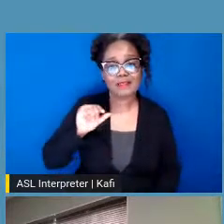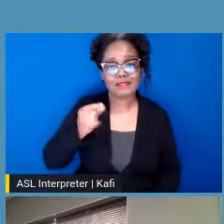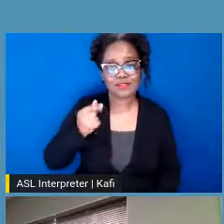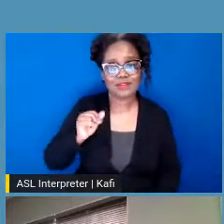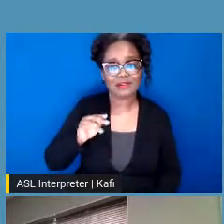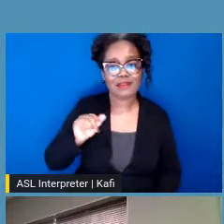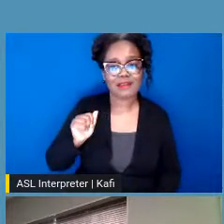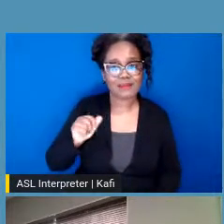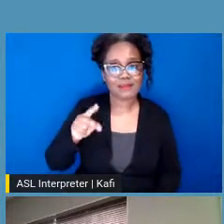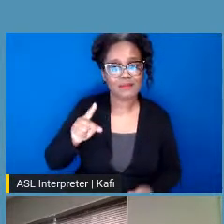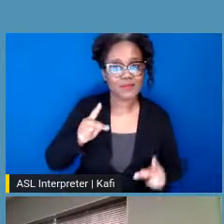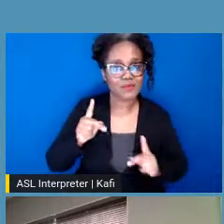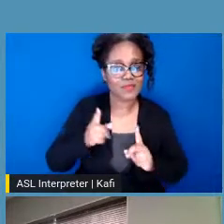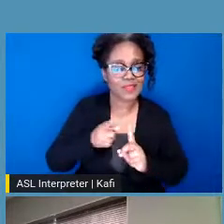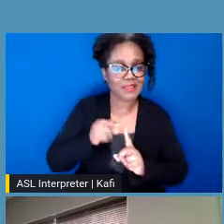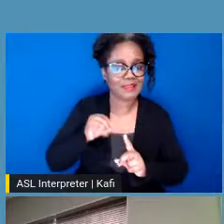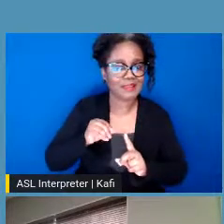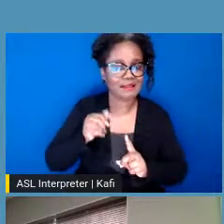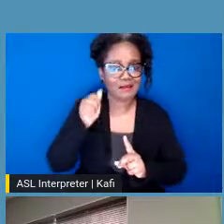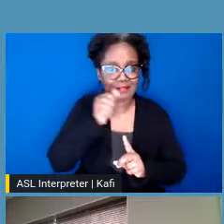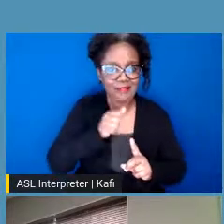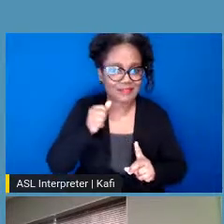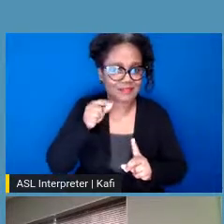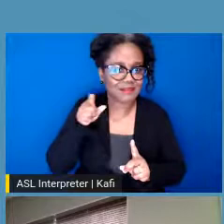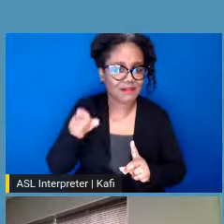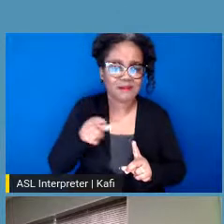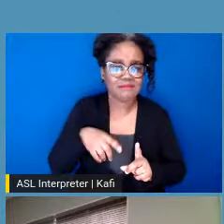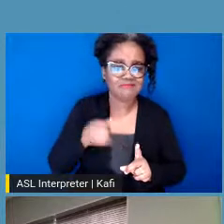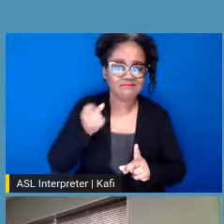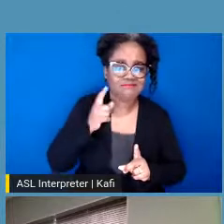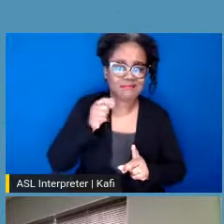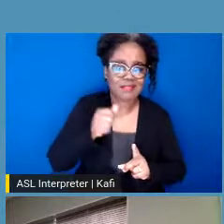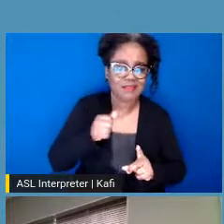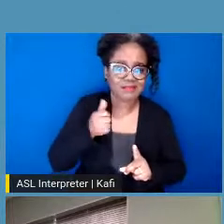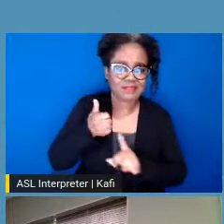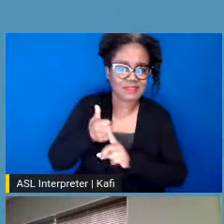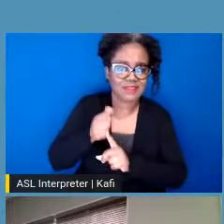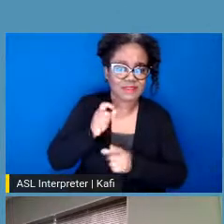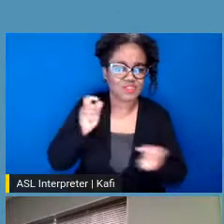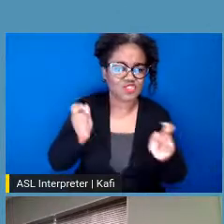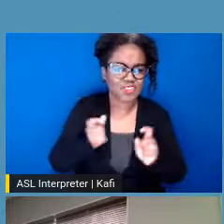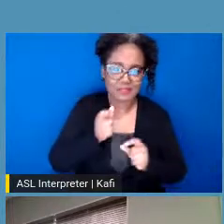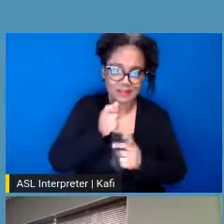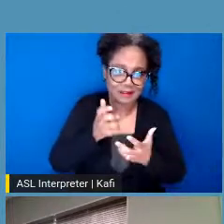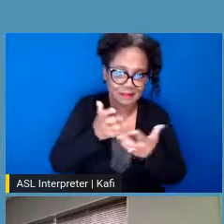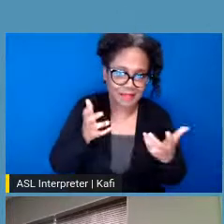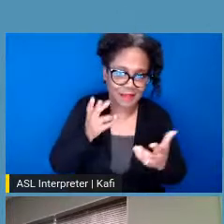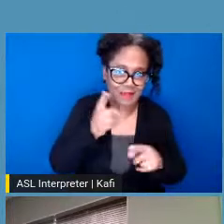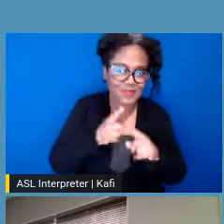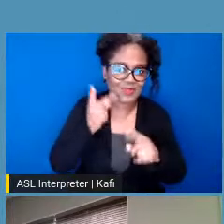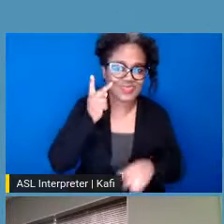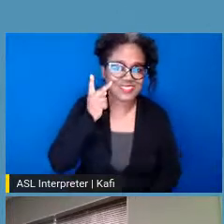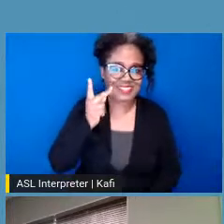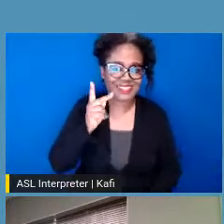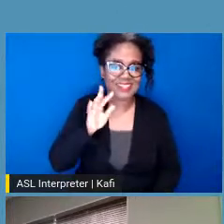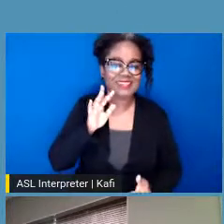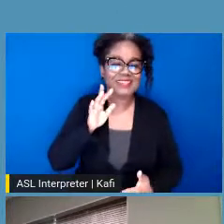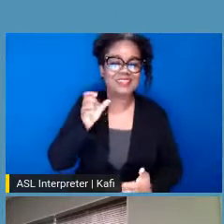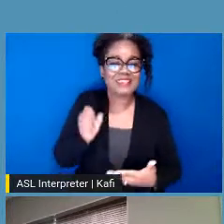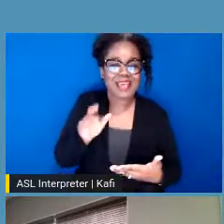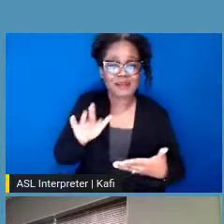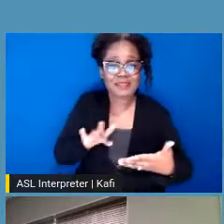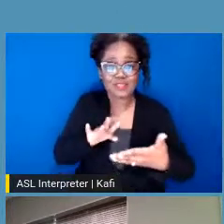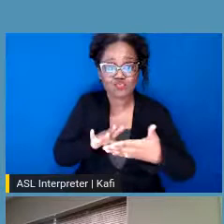map. It's very old, but Alaska hasn't changed that much. You can see Anchorage is there in South Central Alaska. I think it's always helpful. Alaska